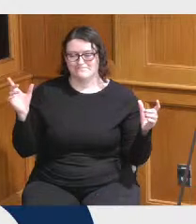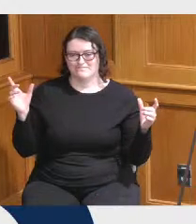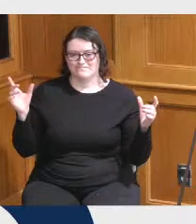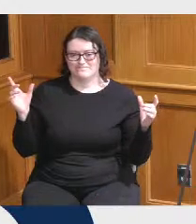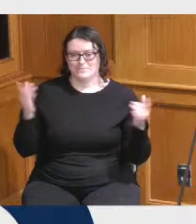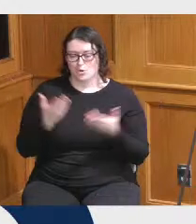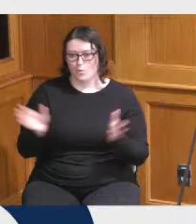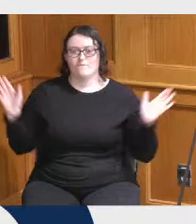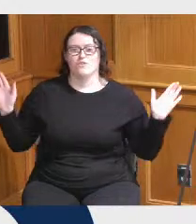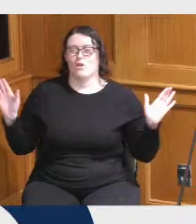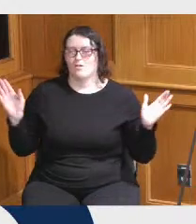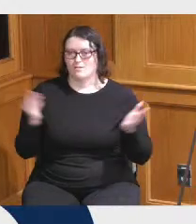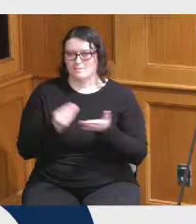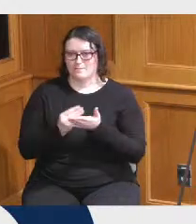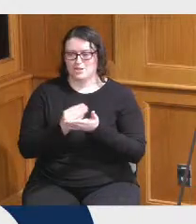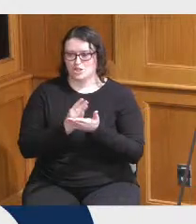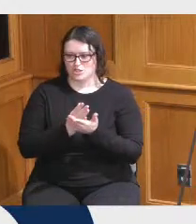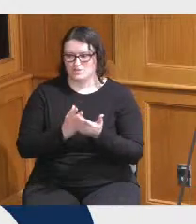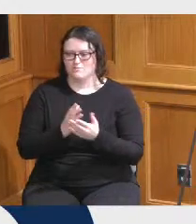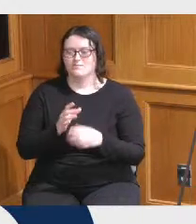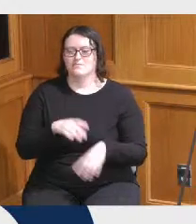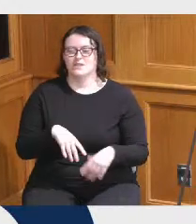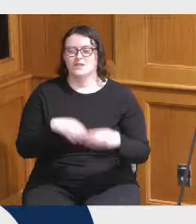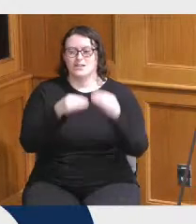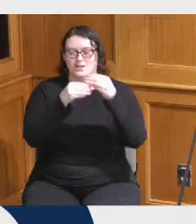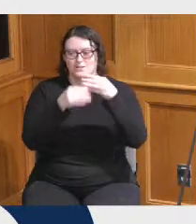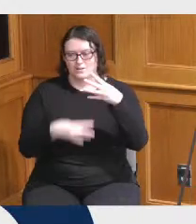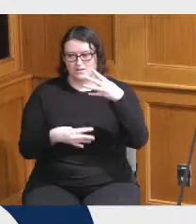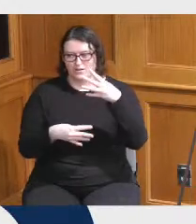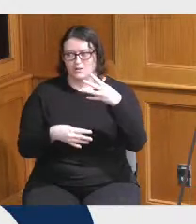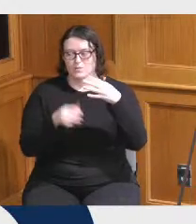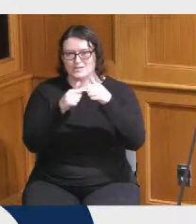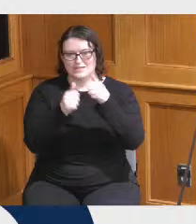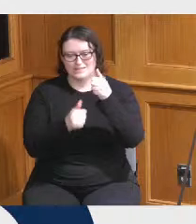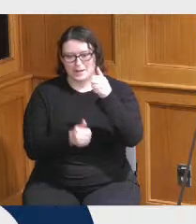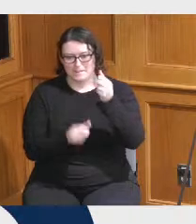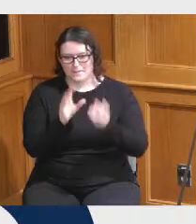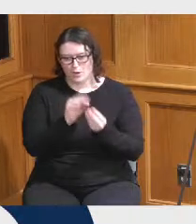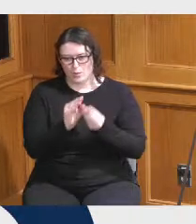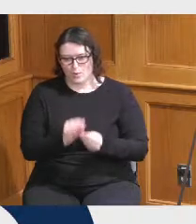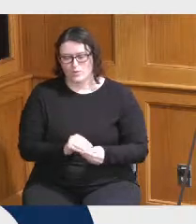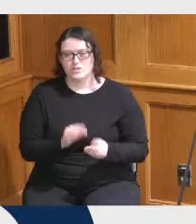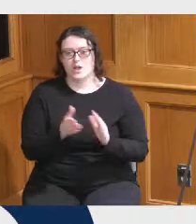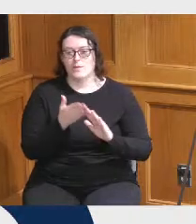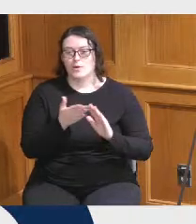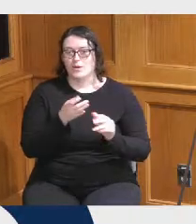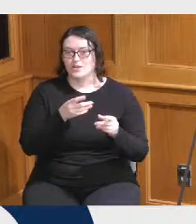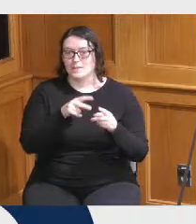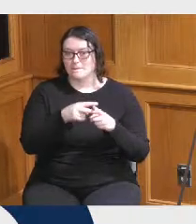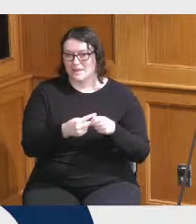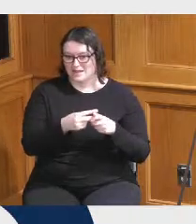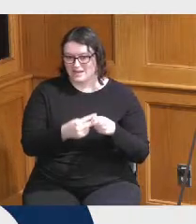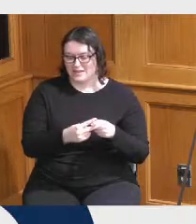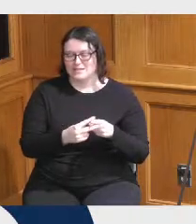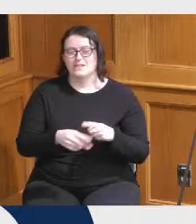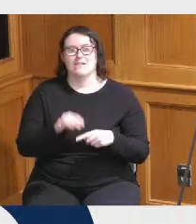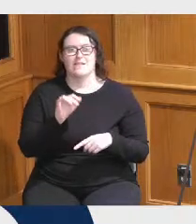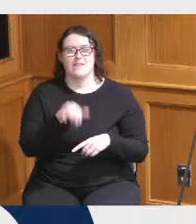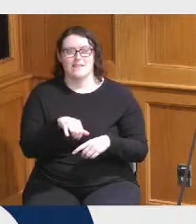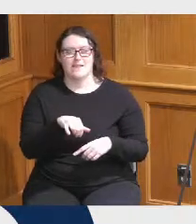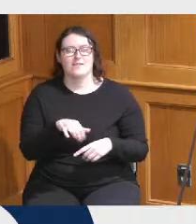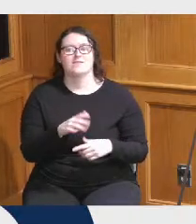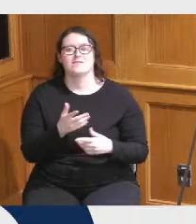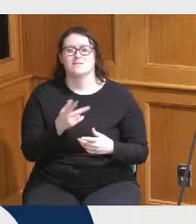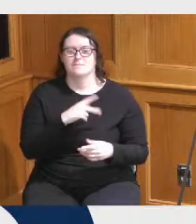overall budget broken out into a subtotal, which is our operation and maintenance budget. And that consists of